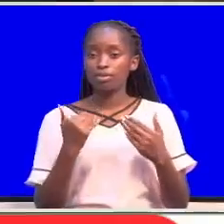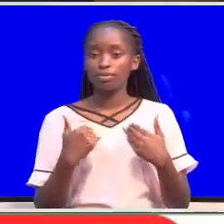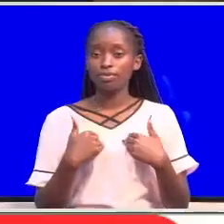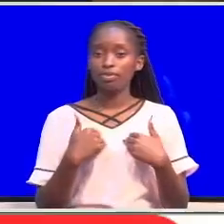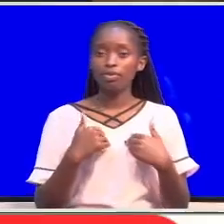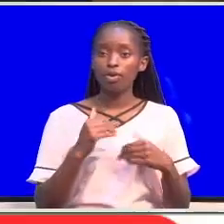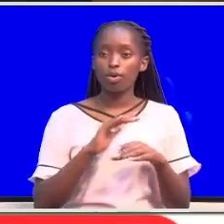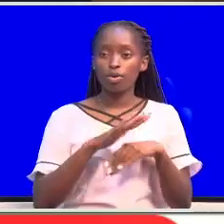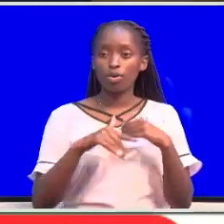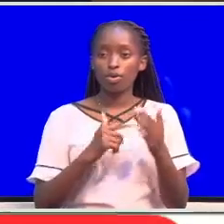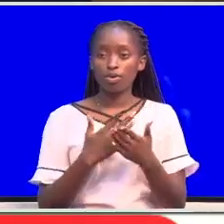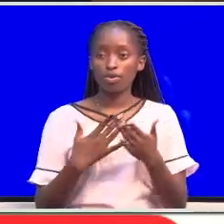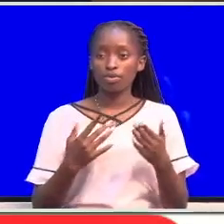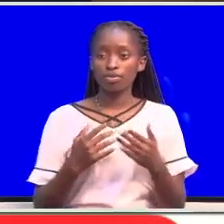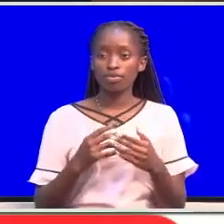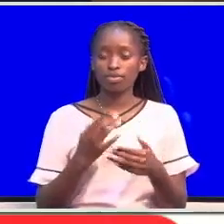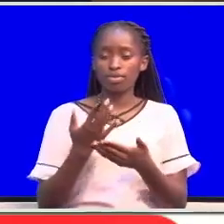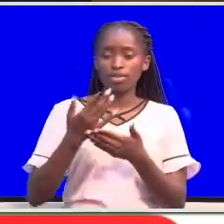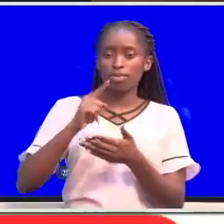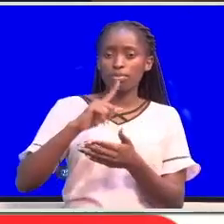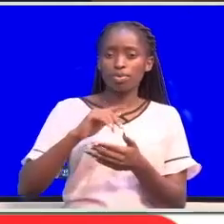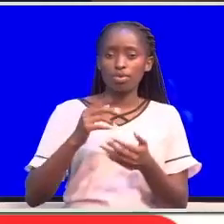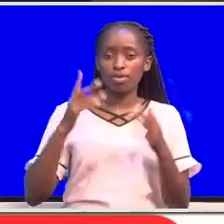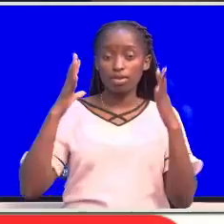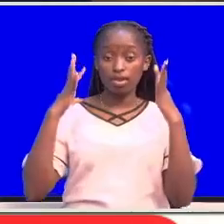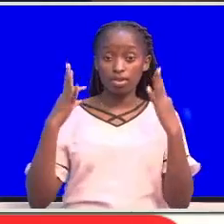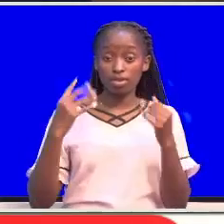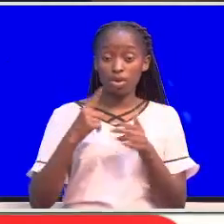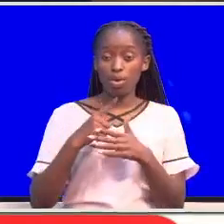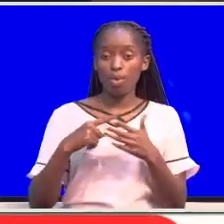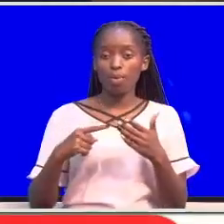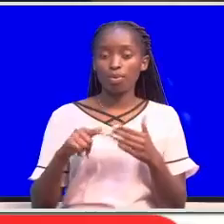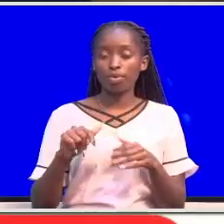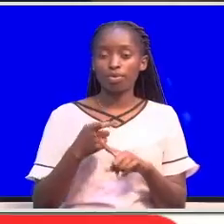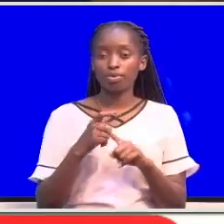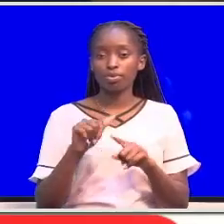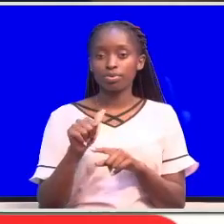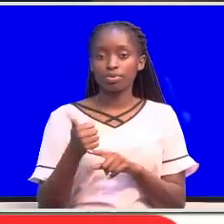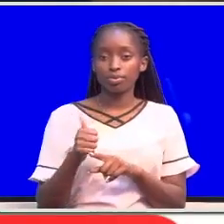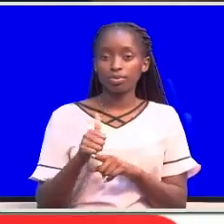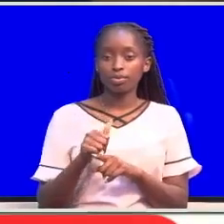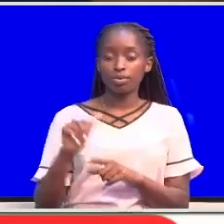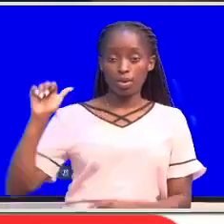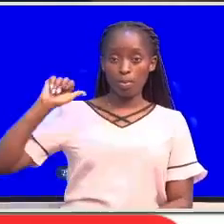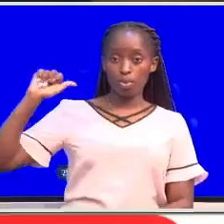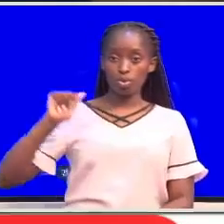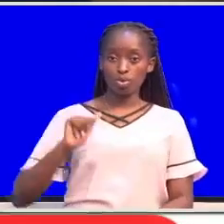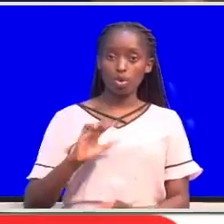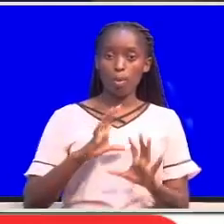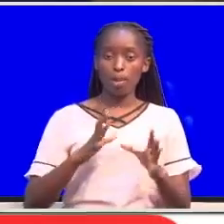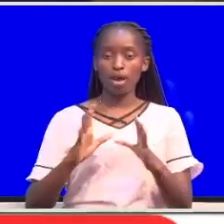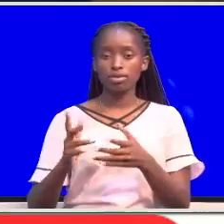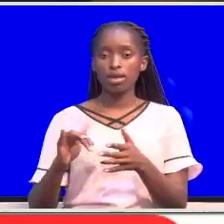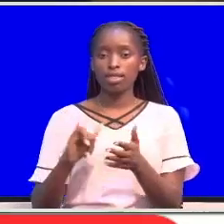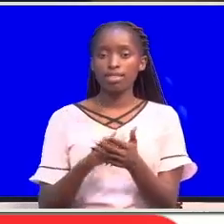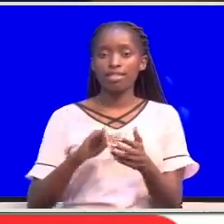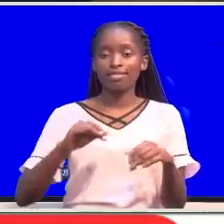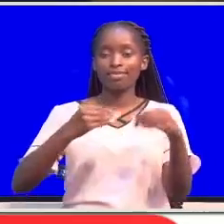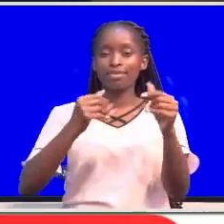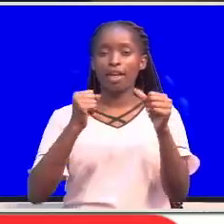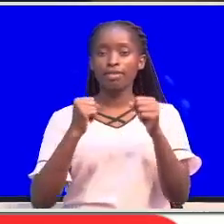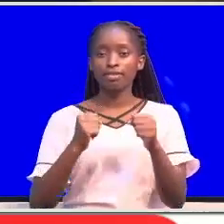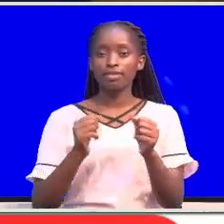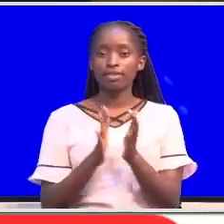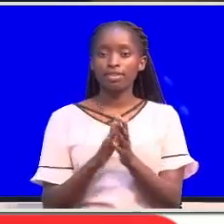Because some of you have defected from other political parties, that will give us strength as persons with